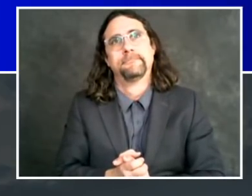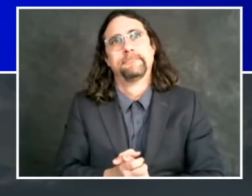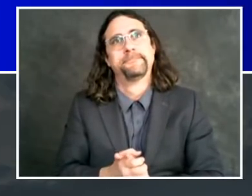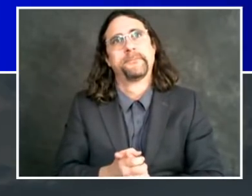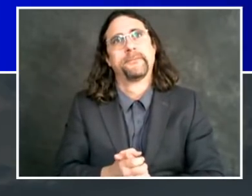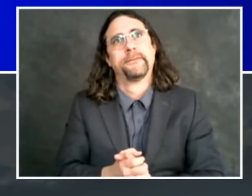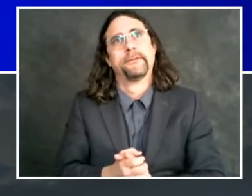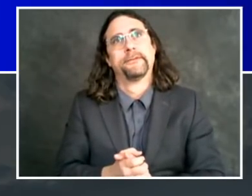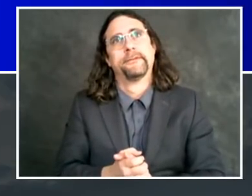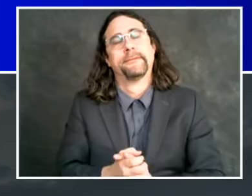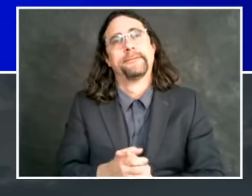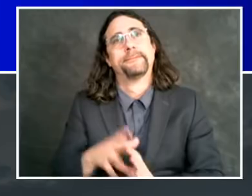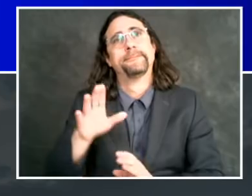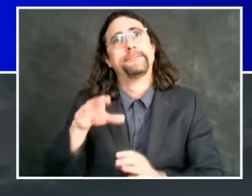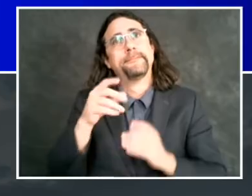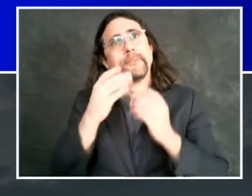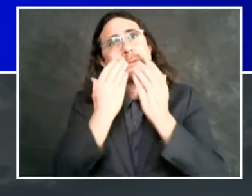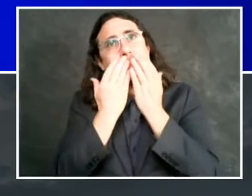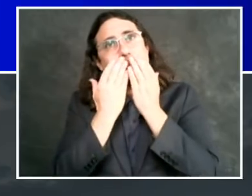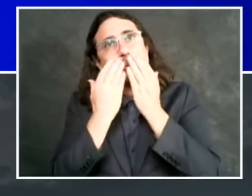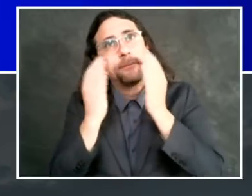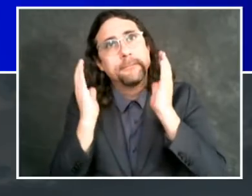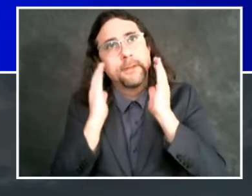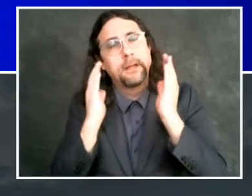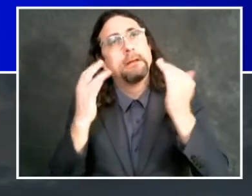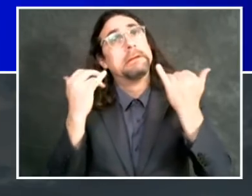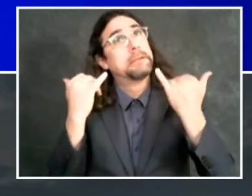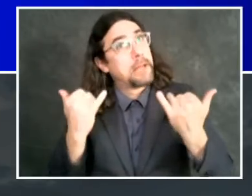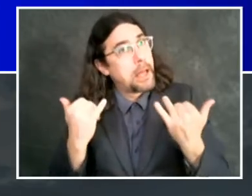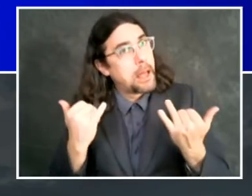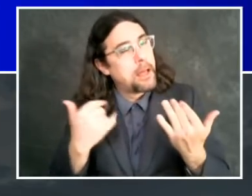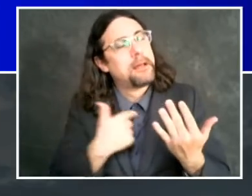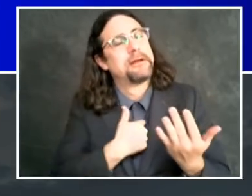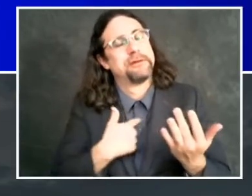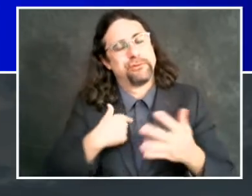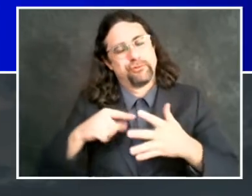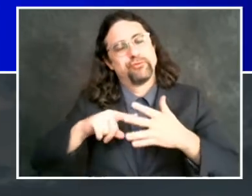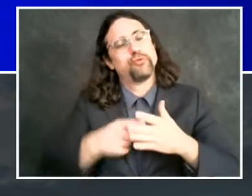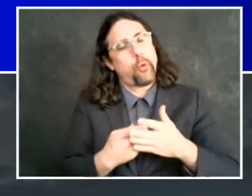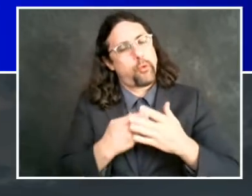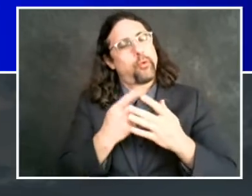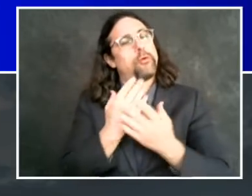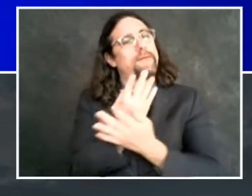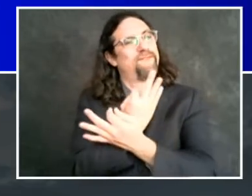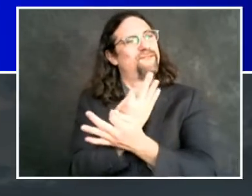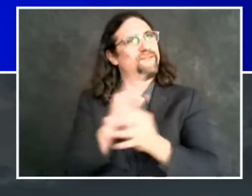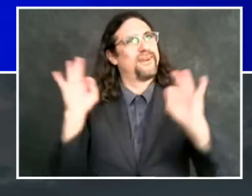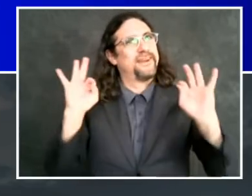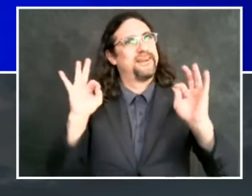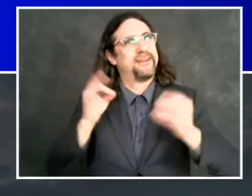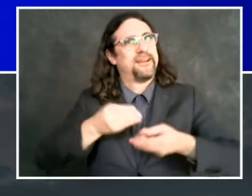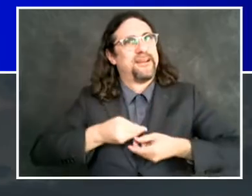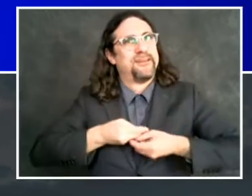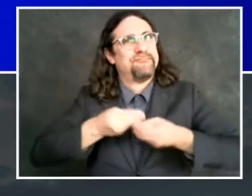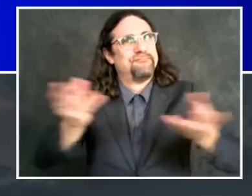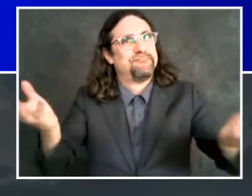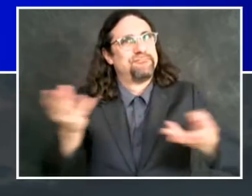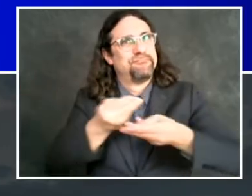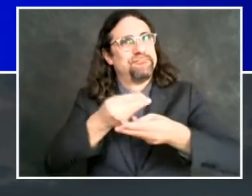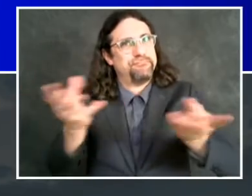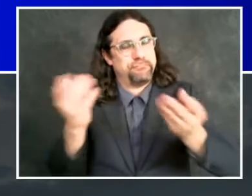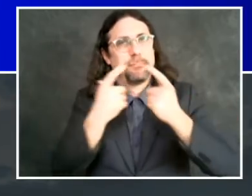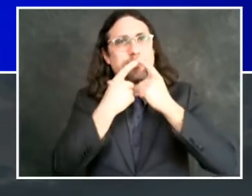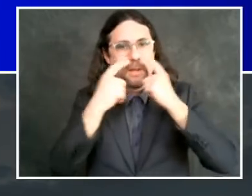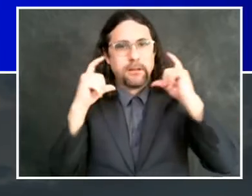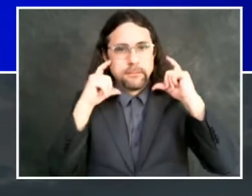our city parks. We know it's going to get warm. We know people are going to go to the parks. Again, want people to keep some real limits on that, but I want everyone